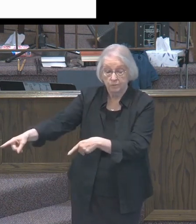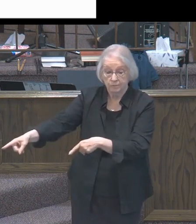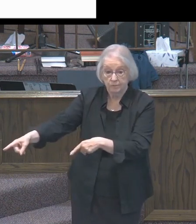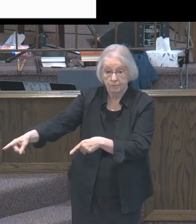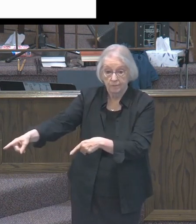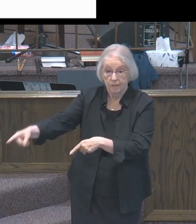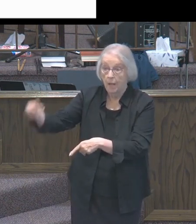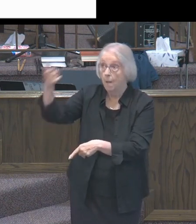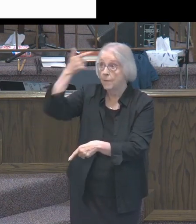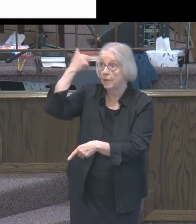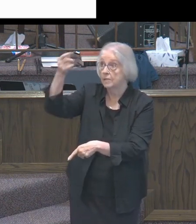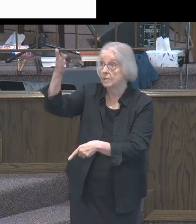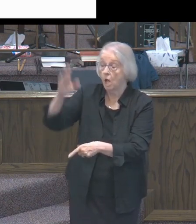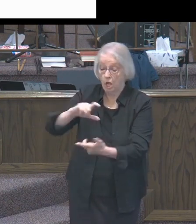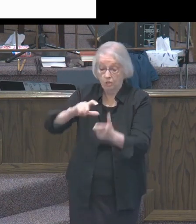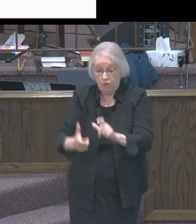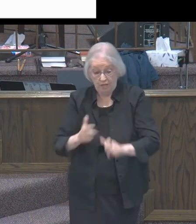Make it ever true.